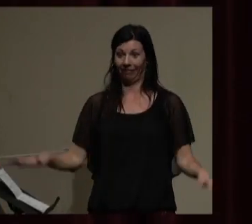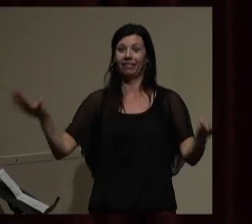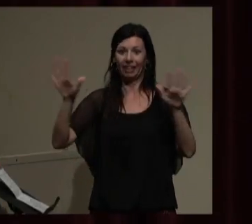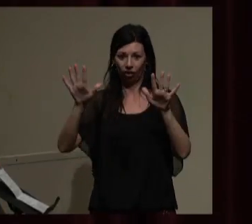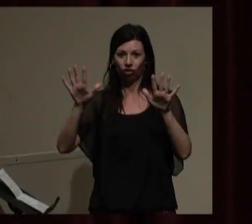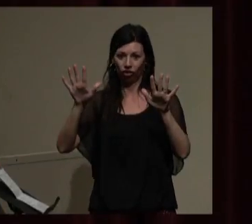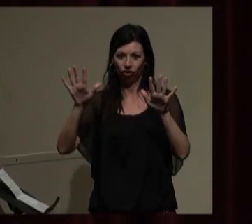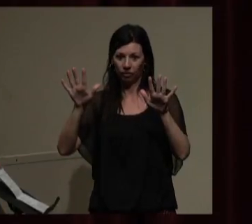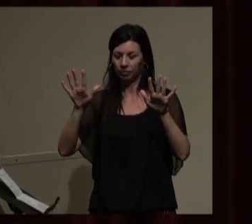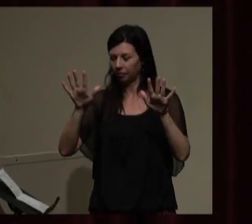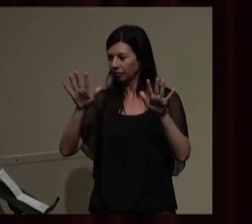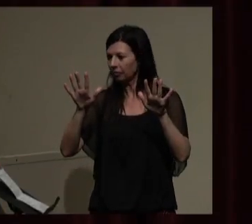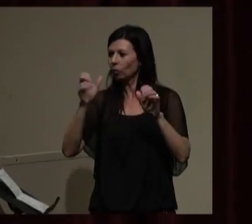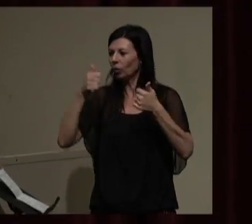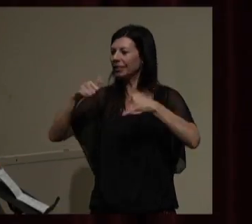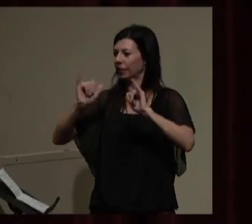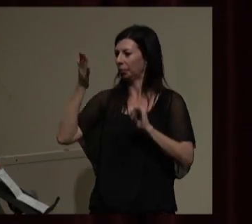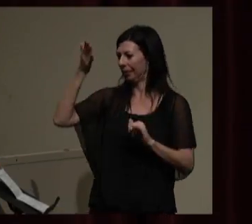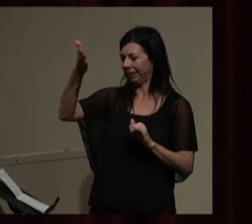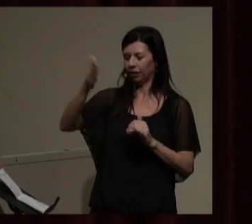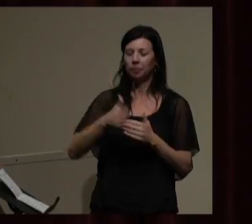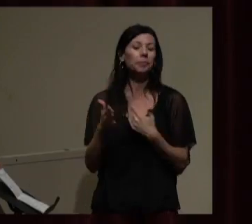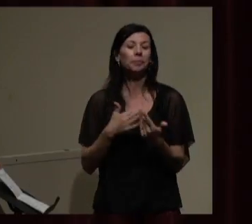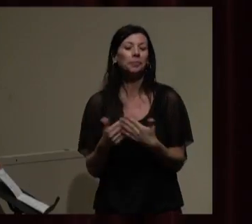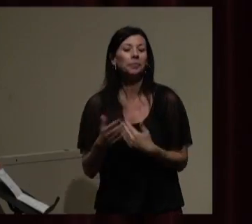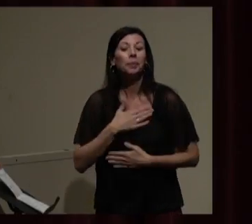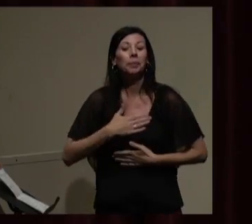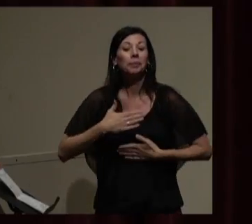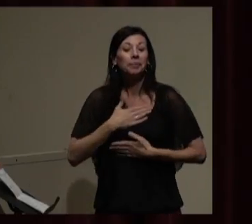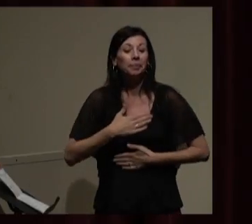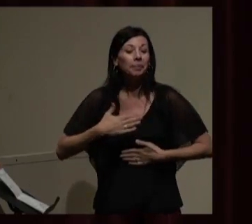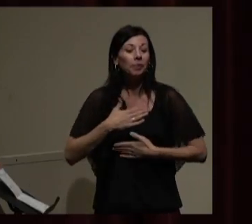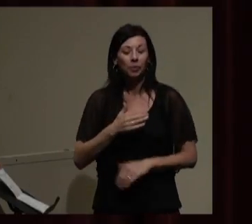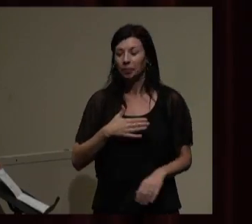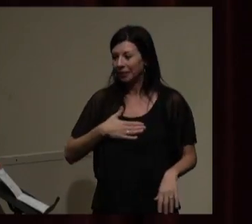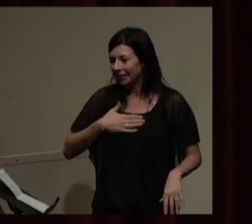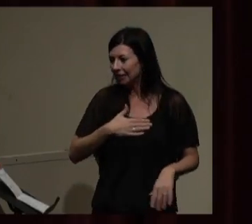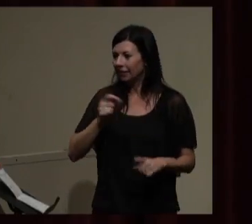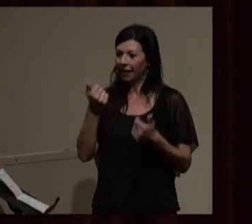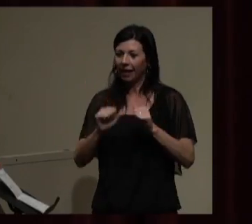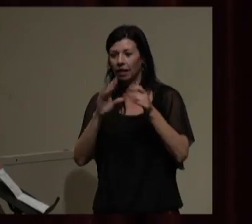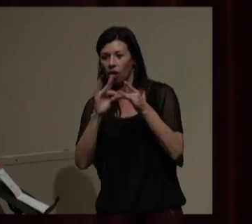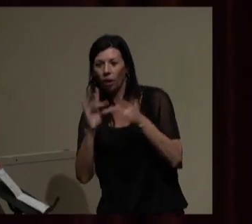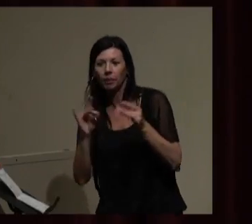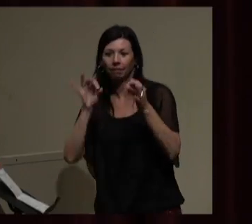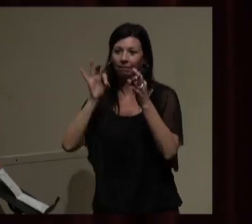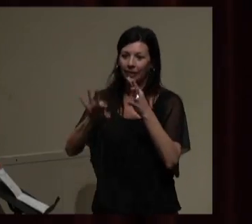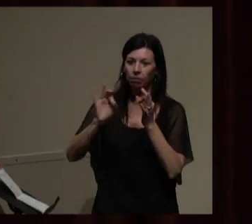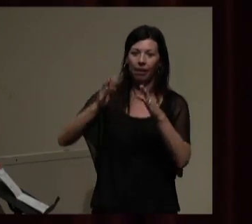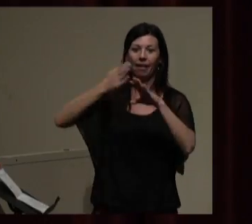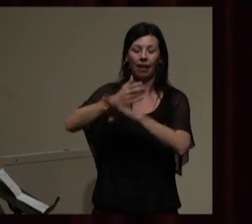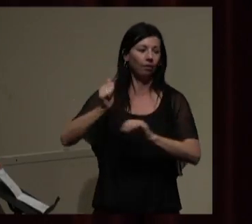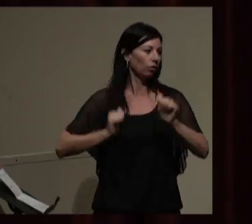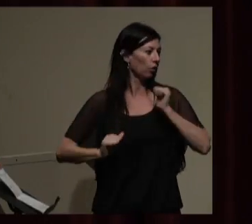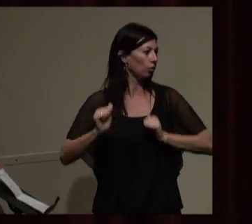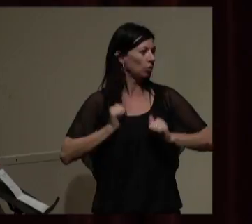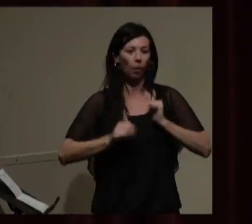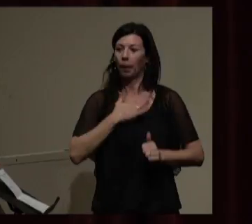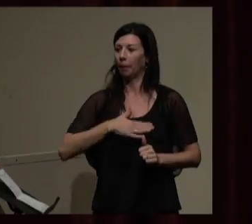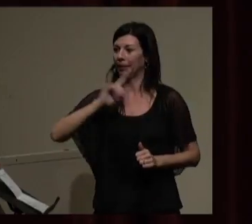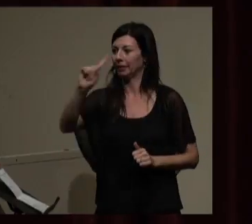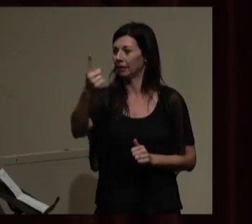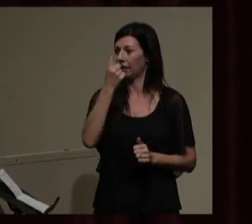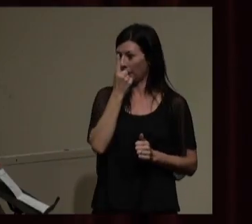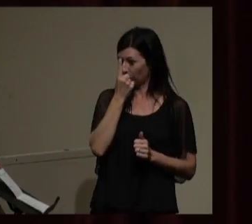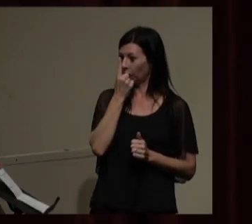is finished. It will still be there. So anyways, please enjoy, and if you have any comments or feedback for me after the show, please come and talk to